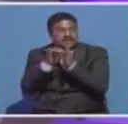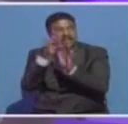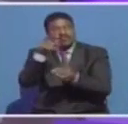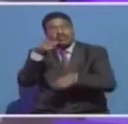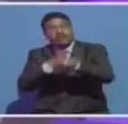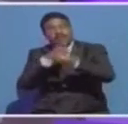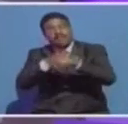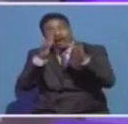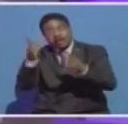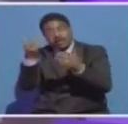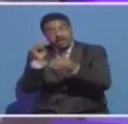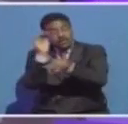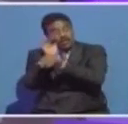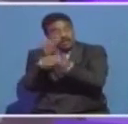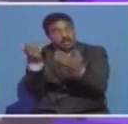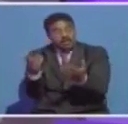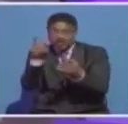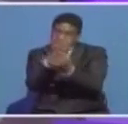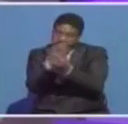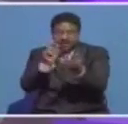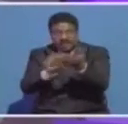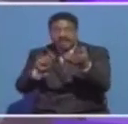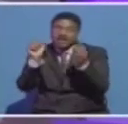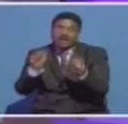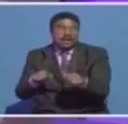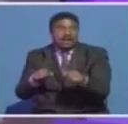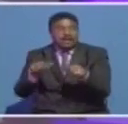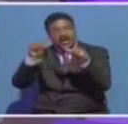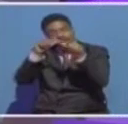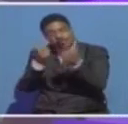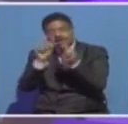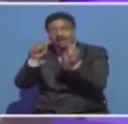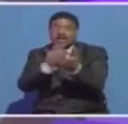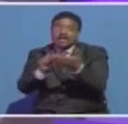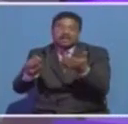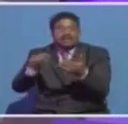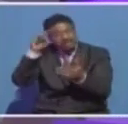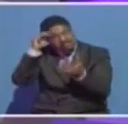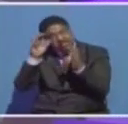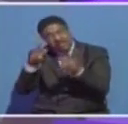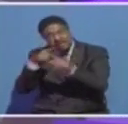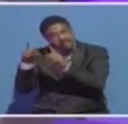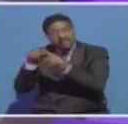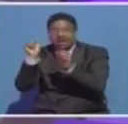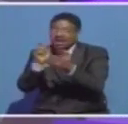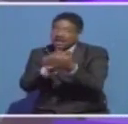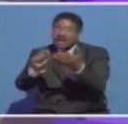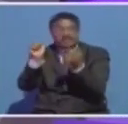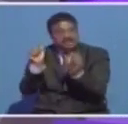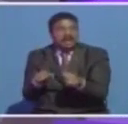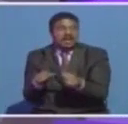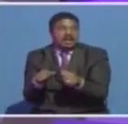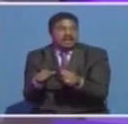the footballers, you are very free to do that. Associations can do that. Ministries, the